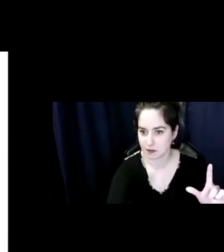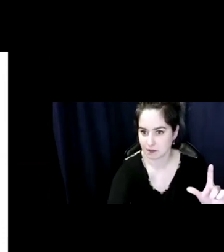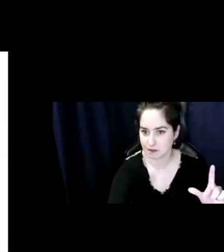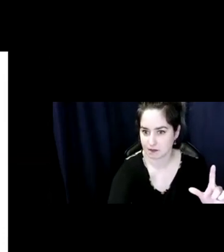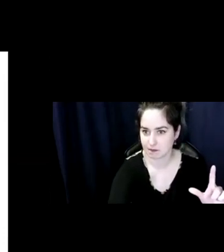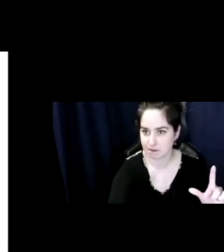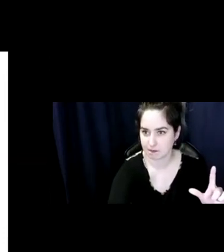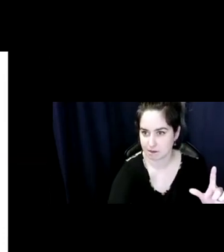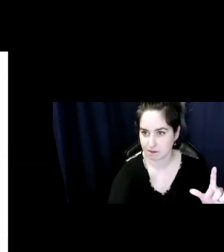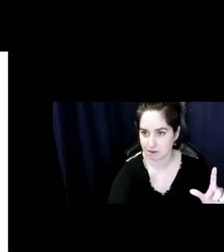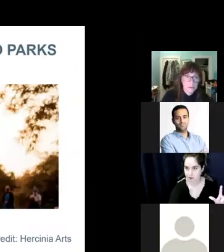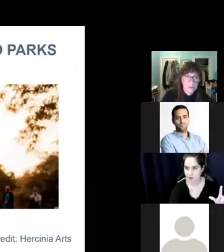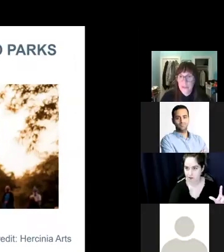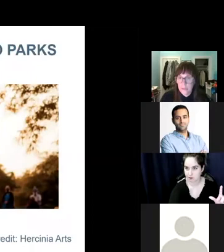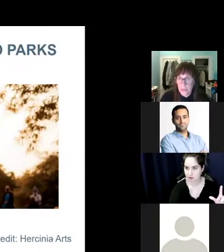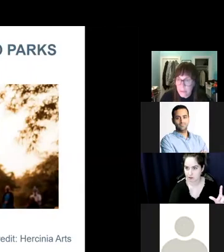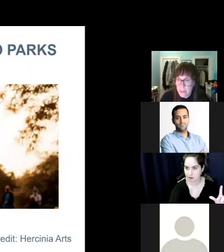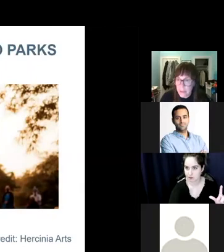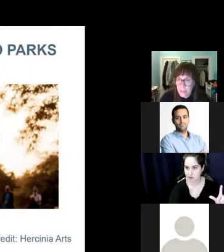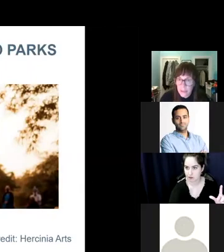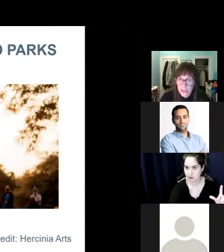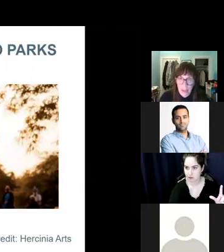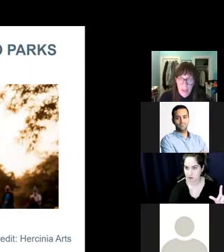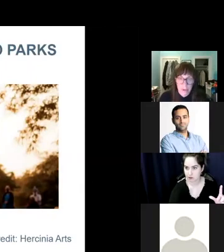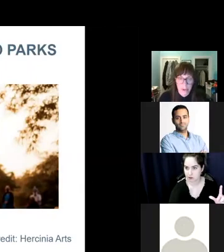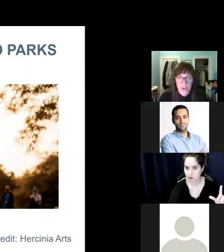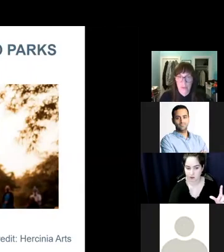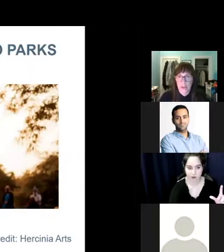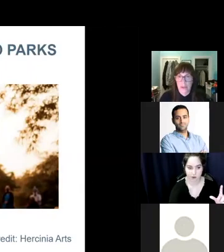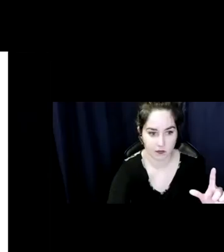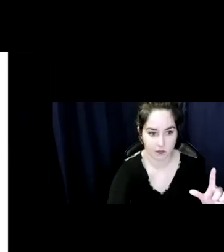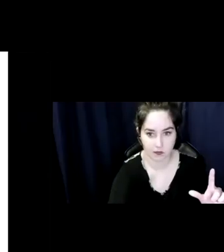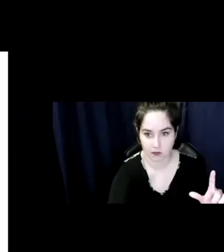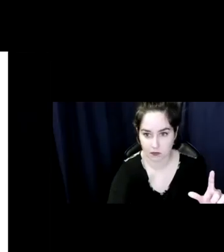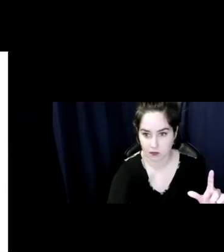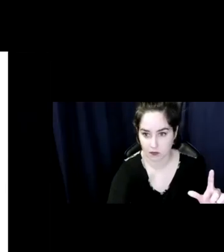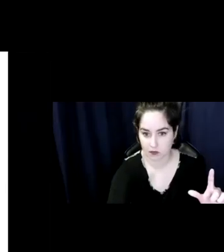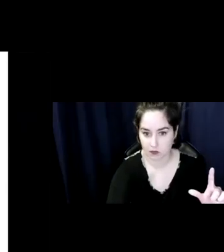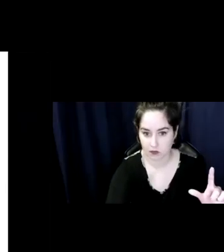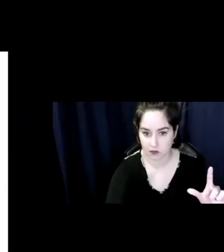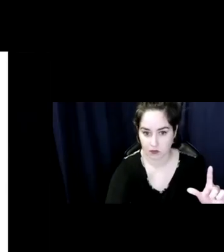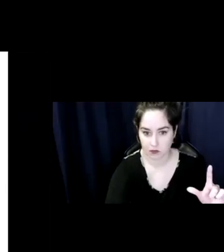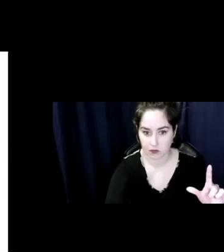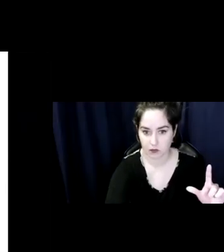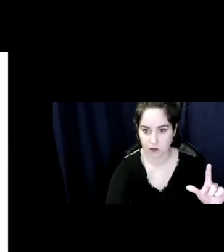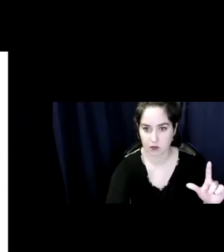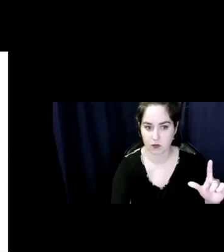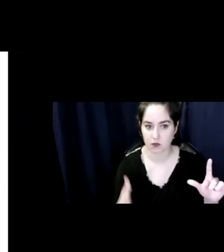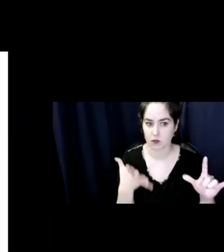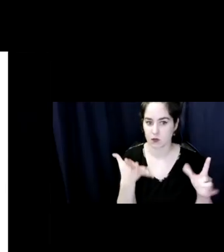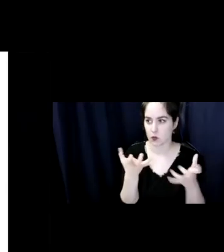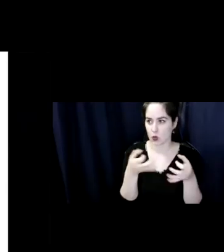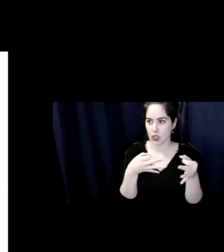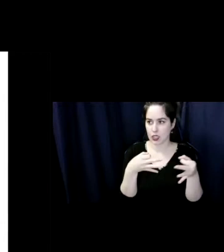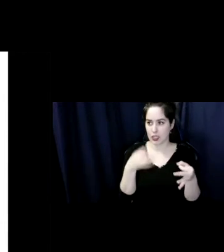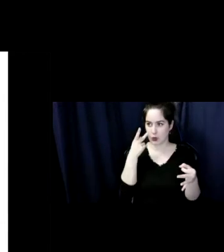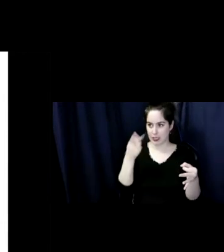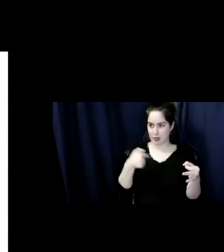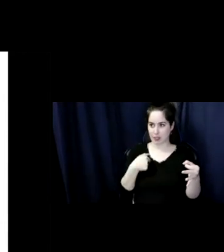so I just want to describe the image that we're showing on the first slide here. This is an